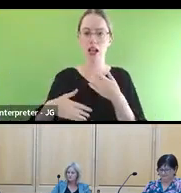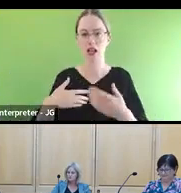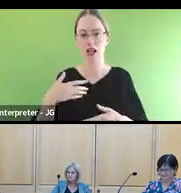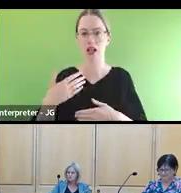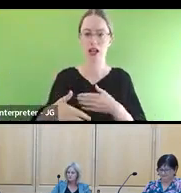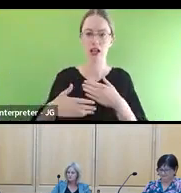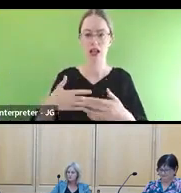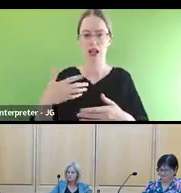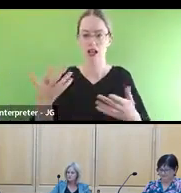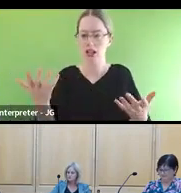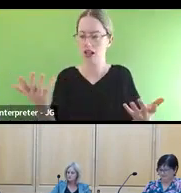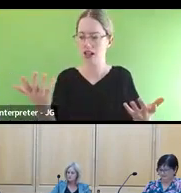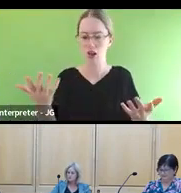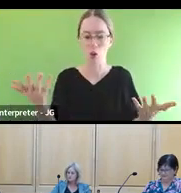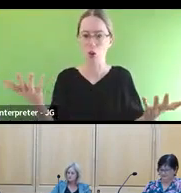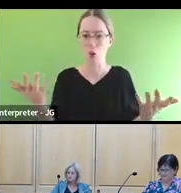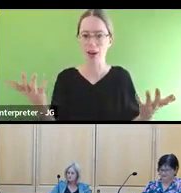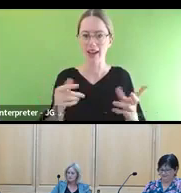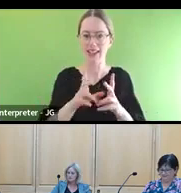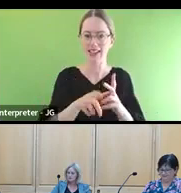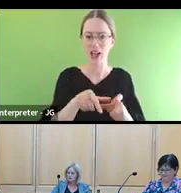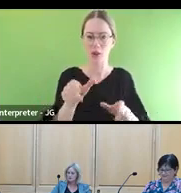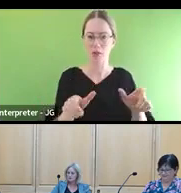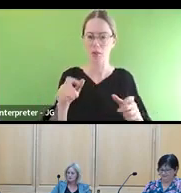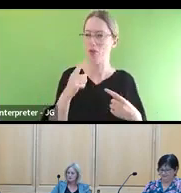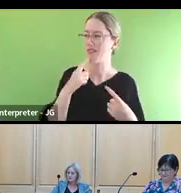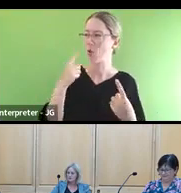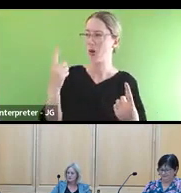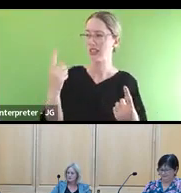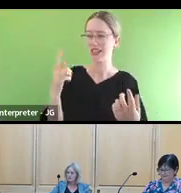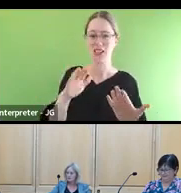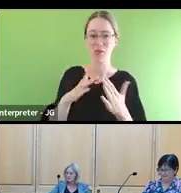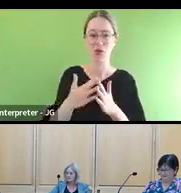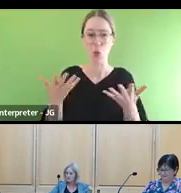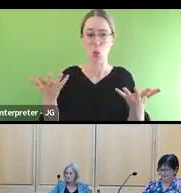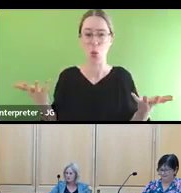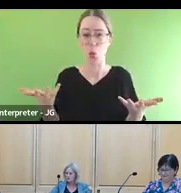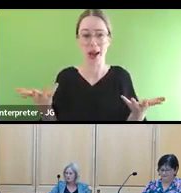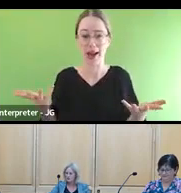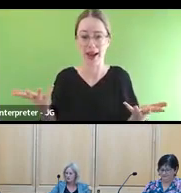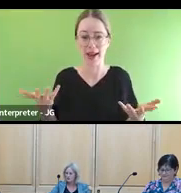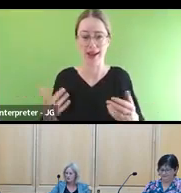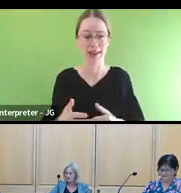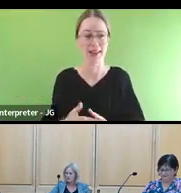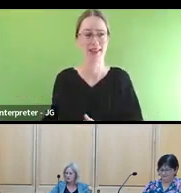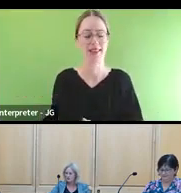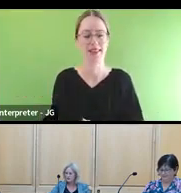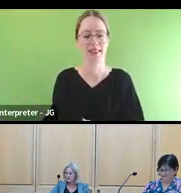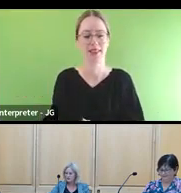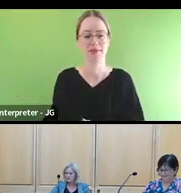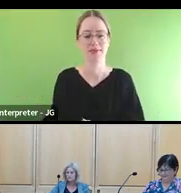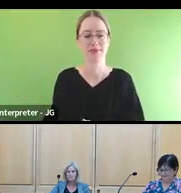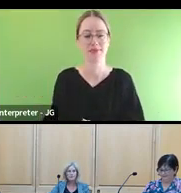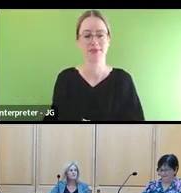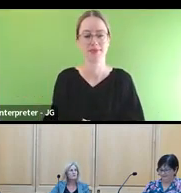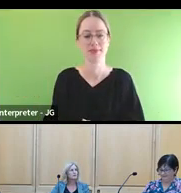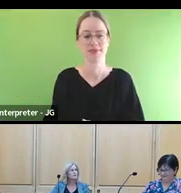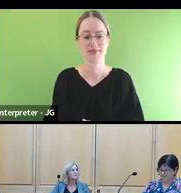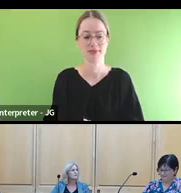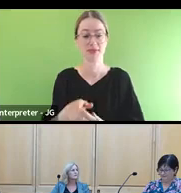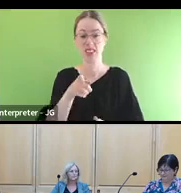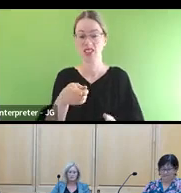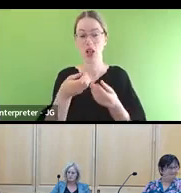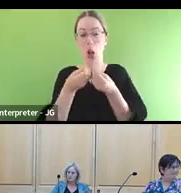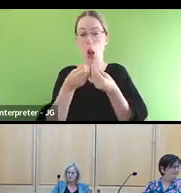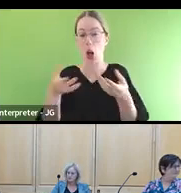wonder where the voice of disabled people from the community, from what's happening out there, is being